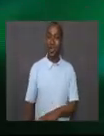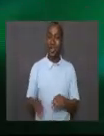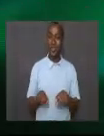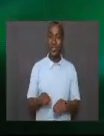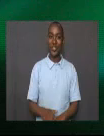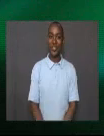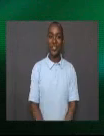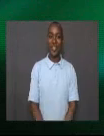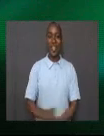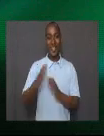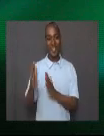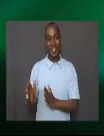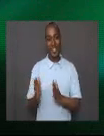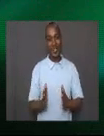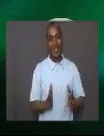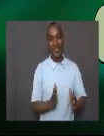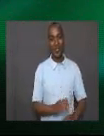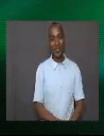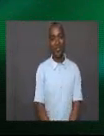Students, let's get ready.